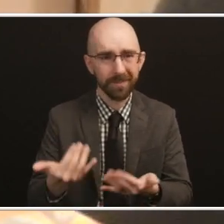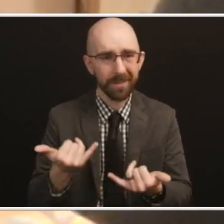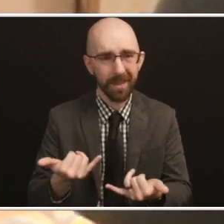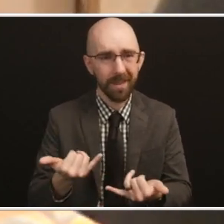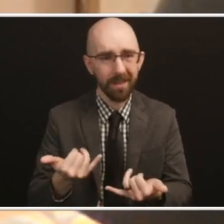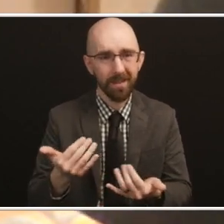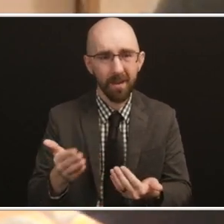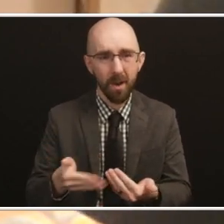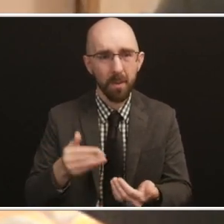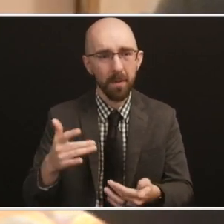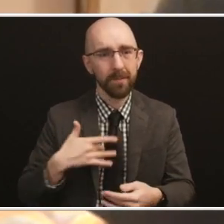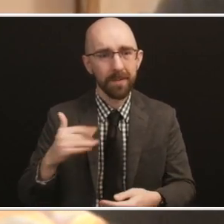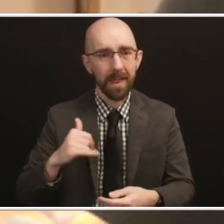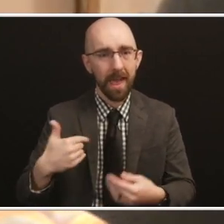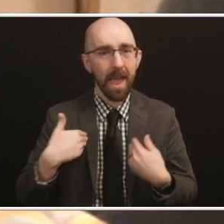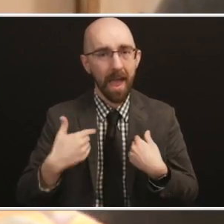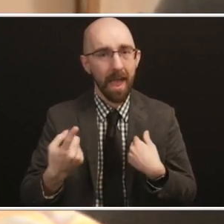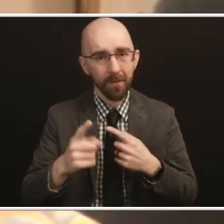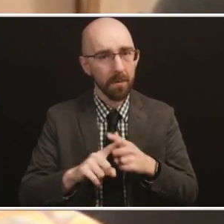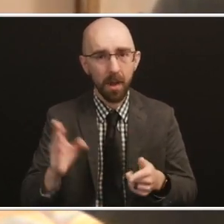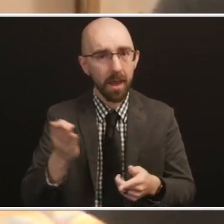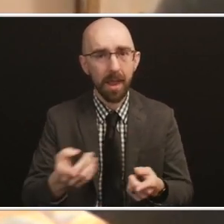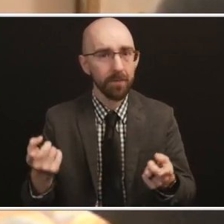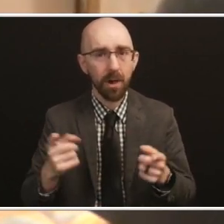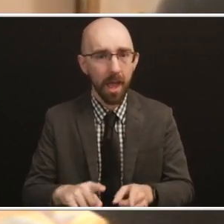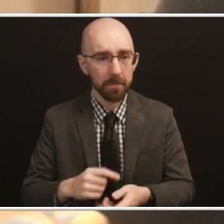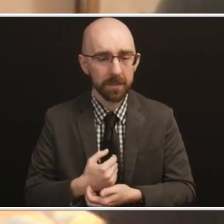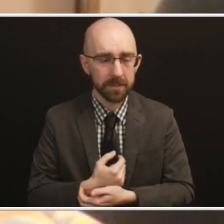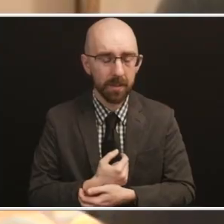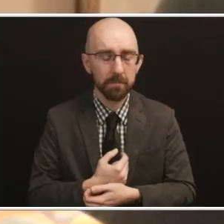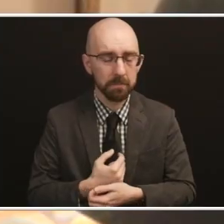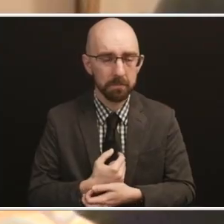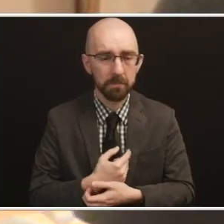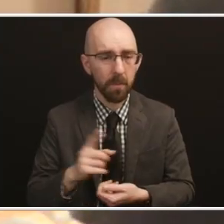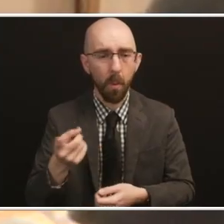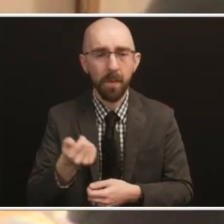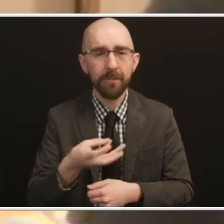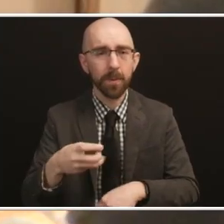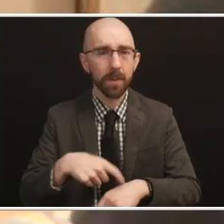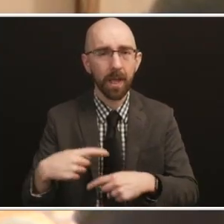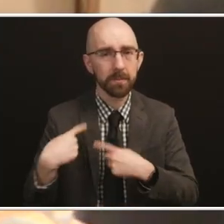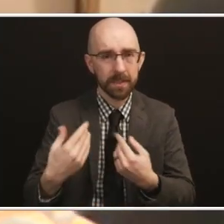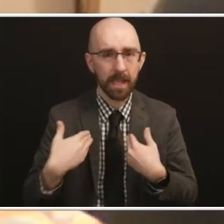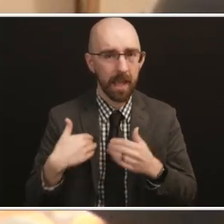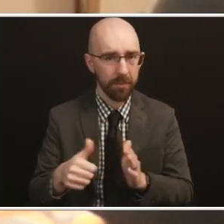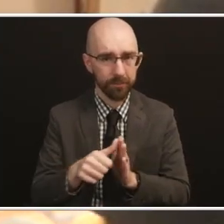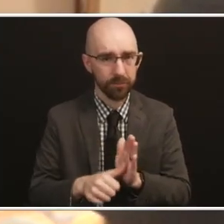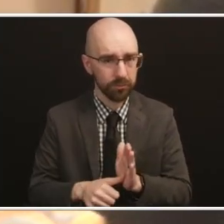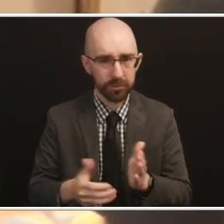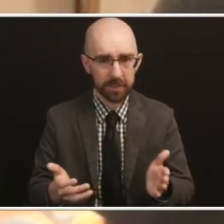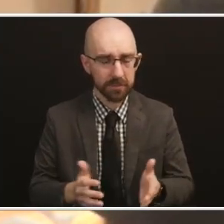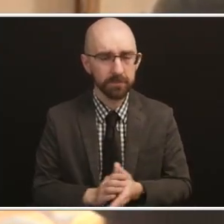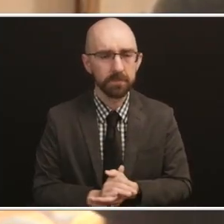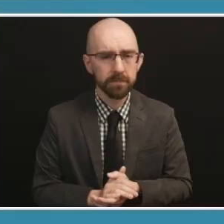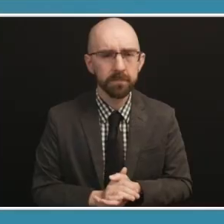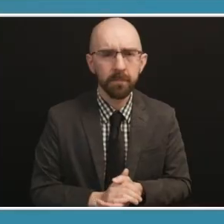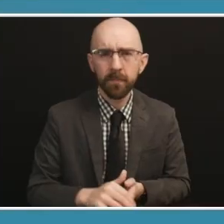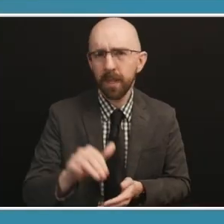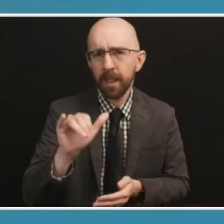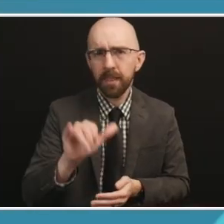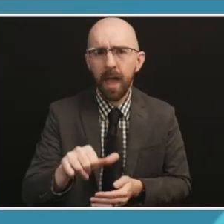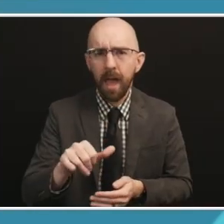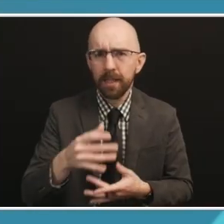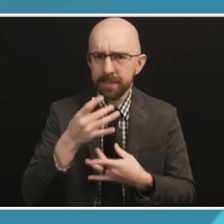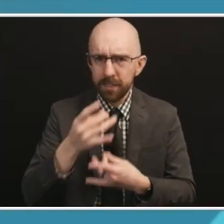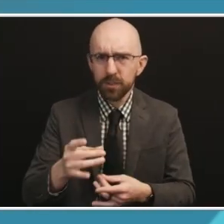feel like I'm going to have one, but nothing ever happens. That's only happened a few times since I had the surgery. And that's a super interesting